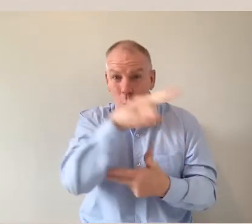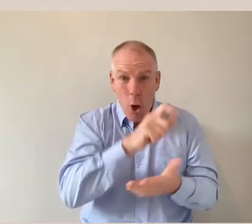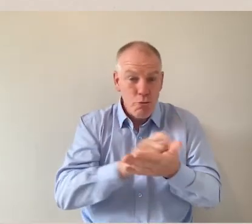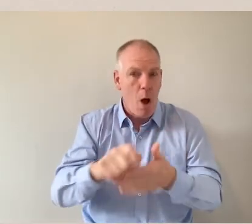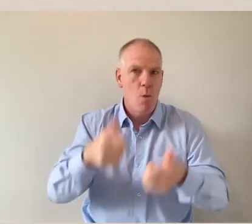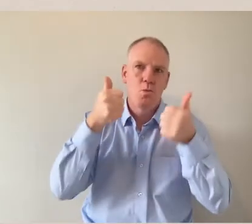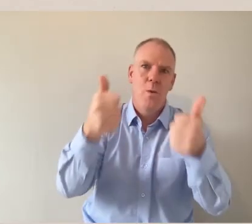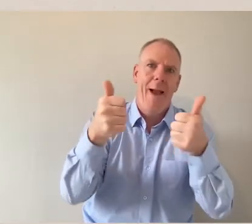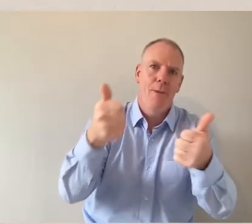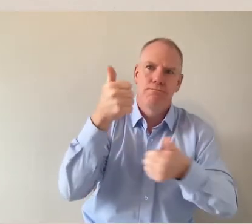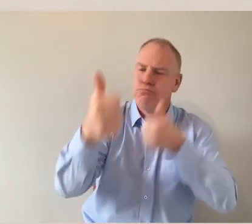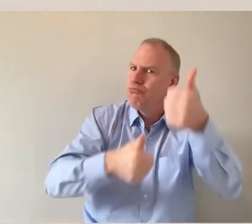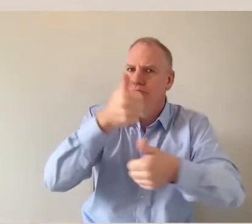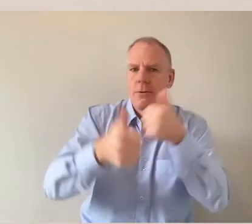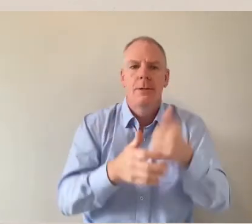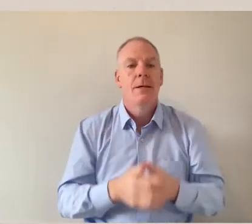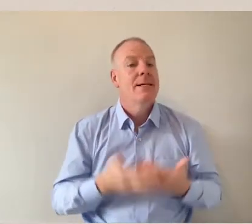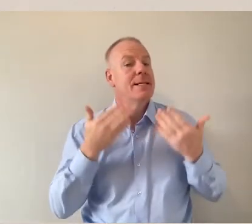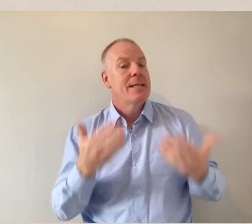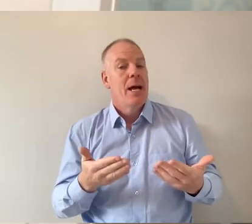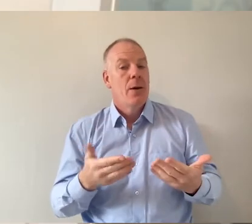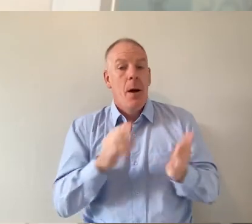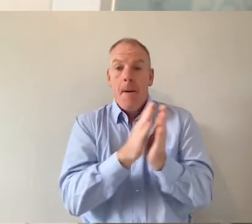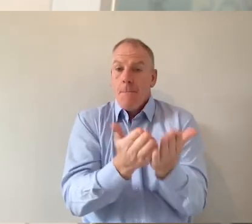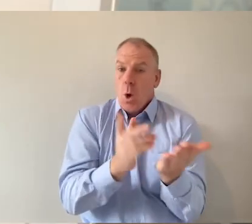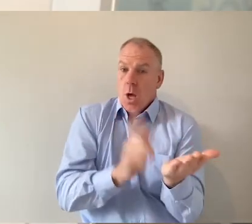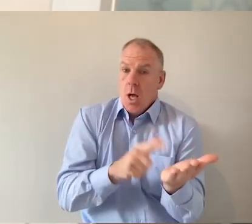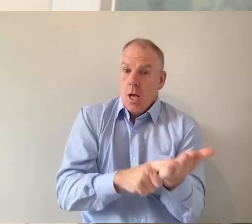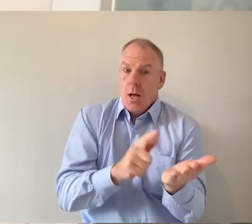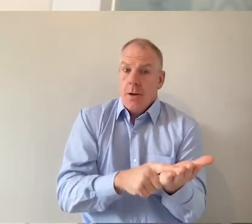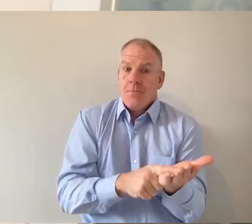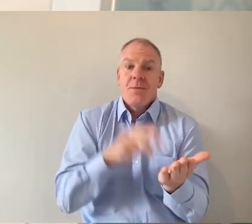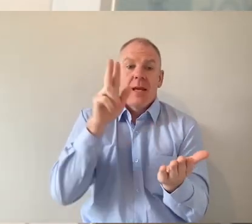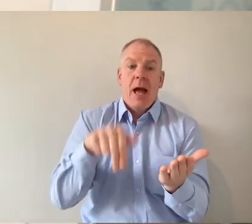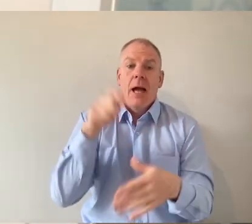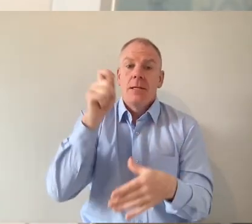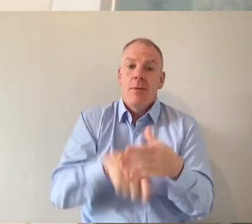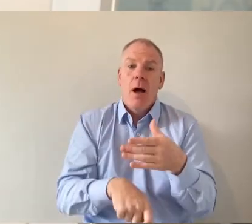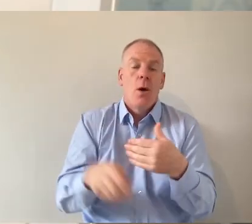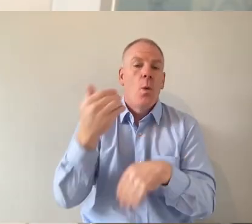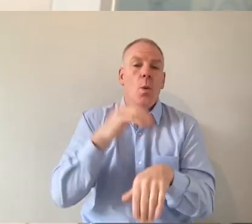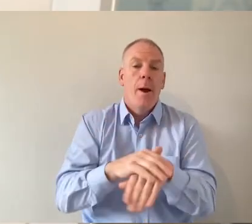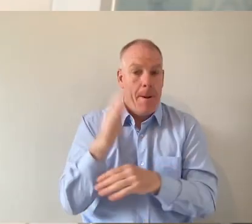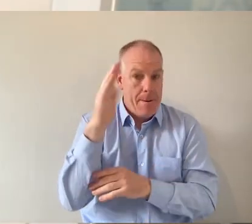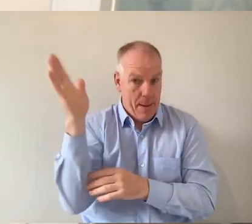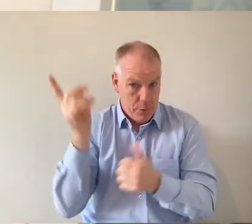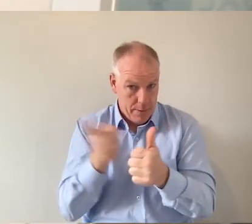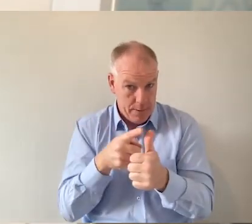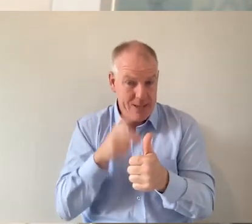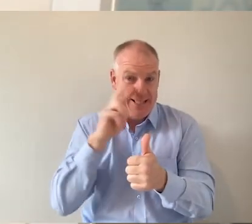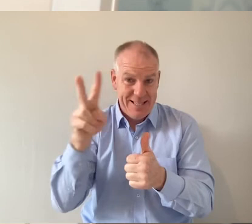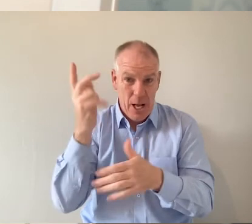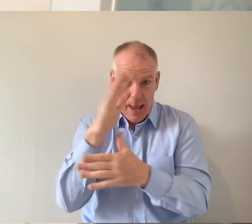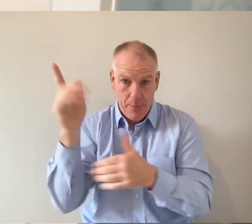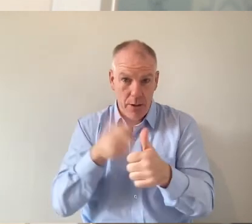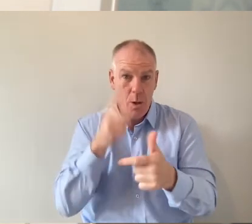drawings are incredible. Now, this book, it is available in your libraries and in